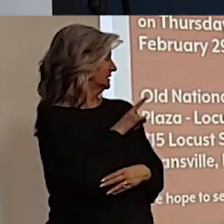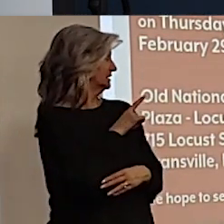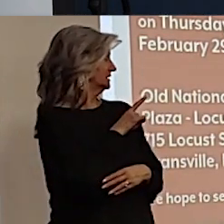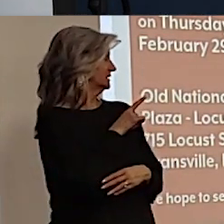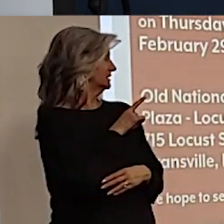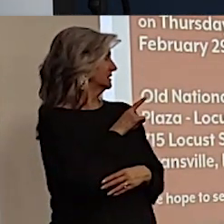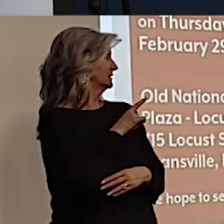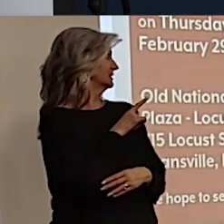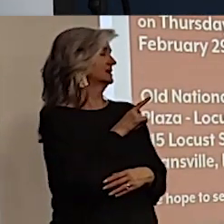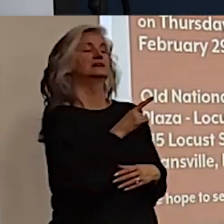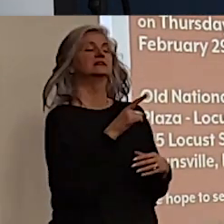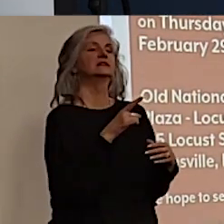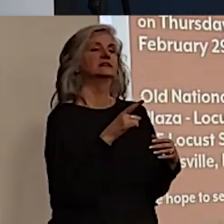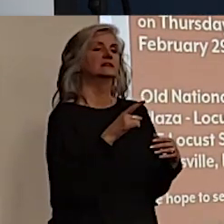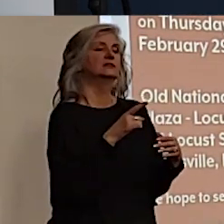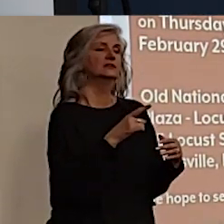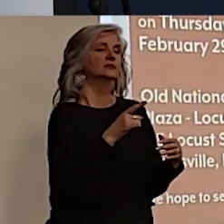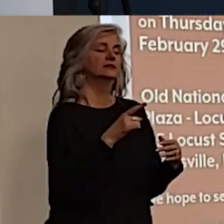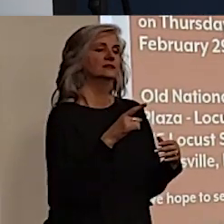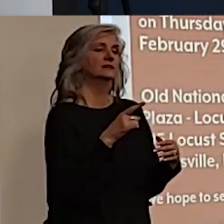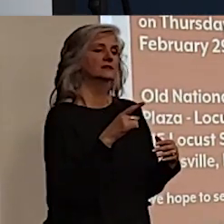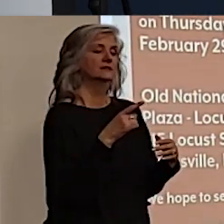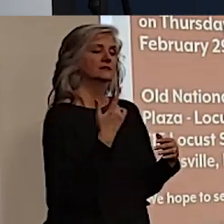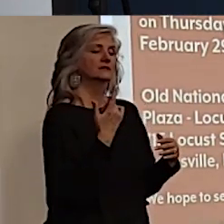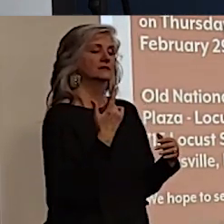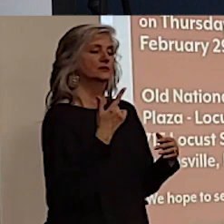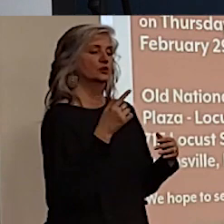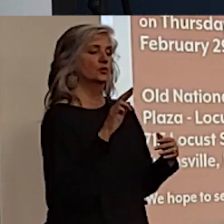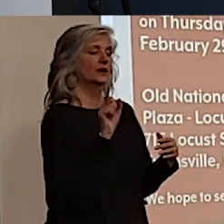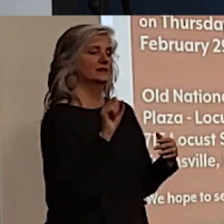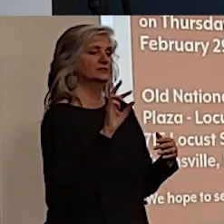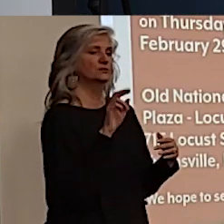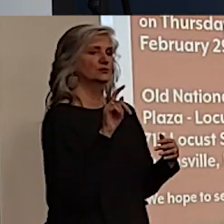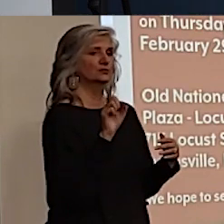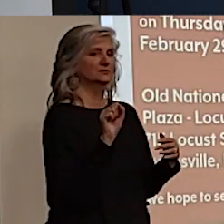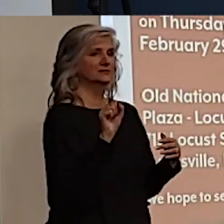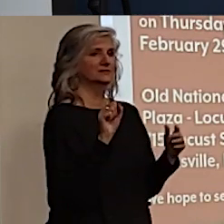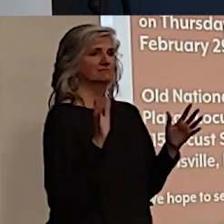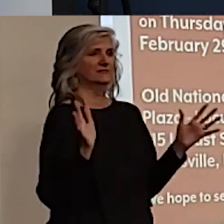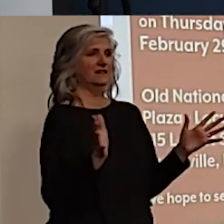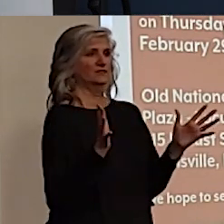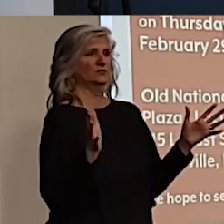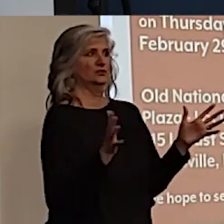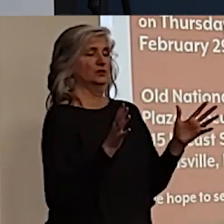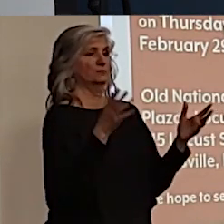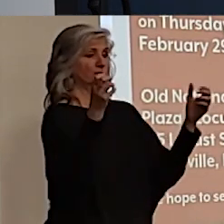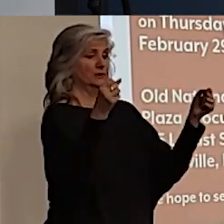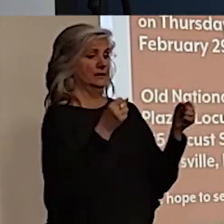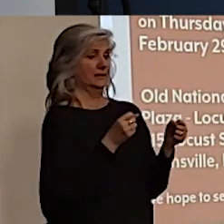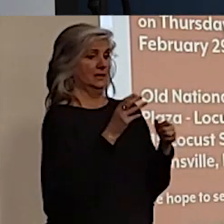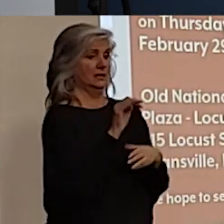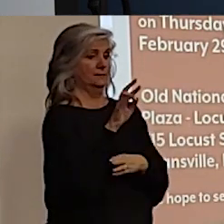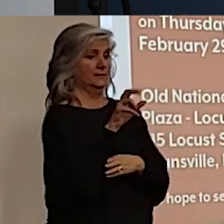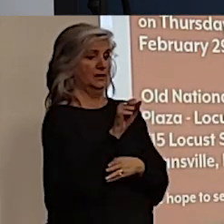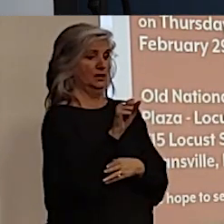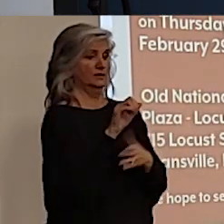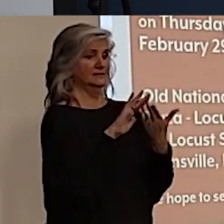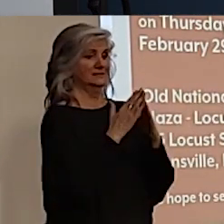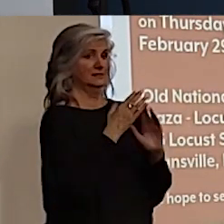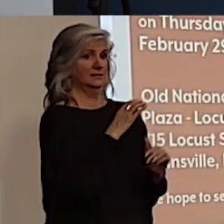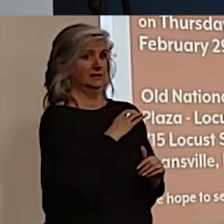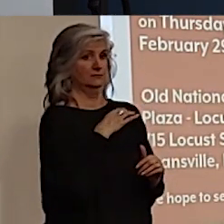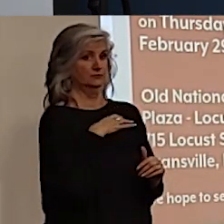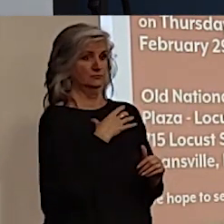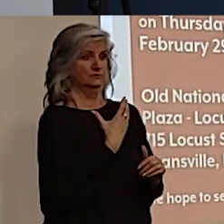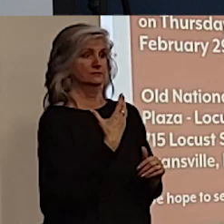it would have to be an extended sort of grassroots effort to bring in mayors, city councils, or others